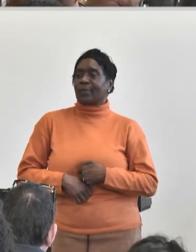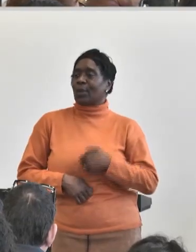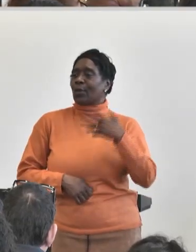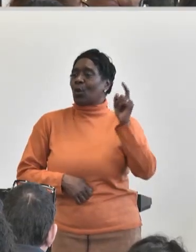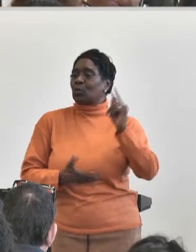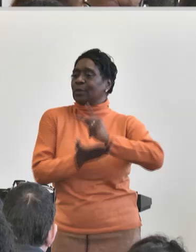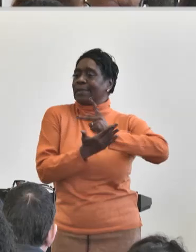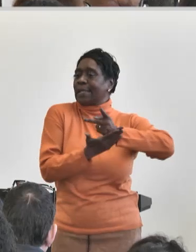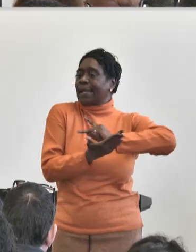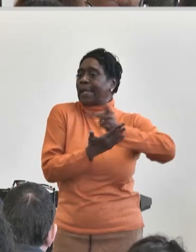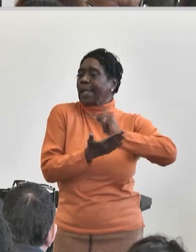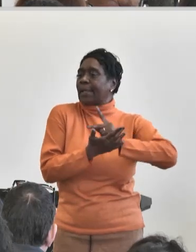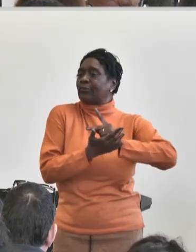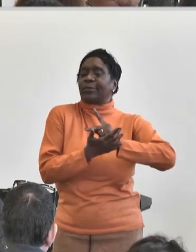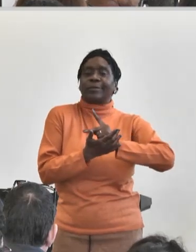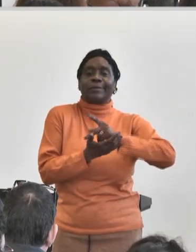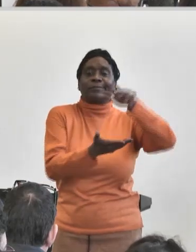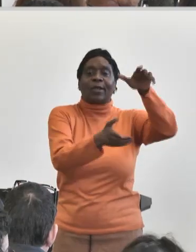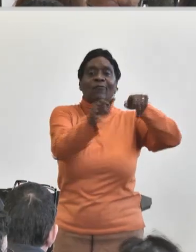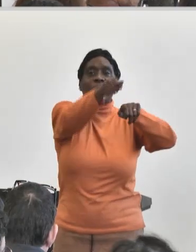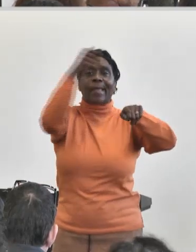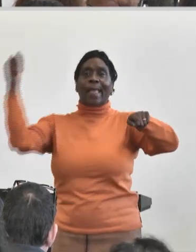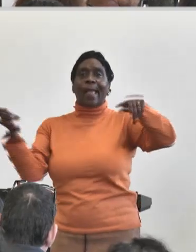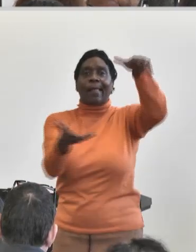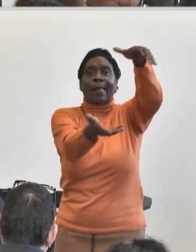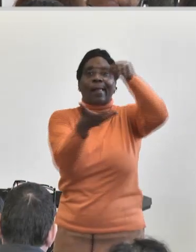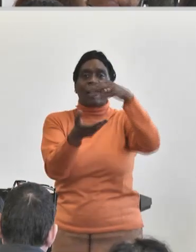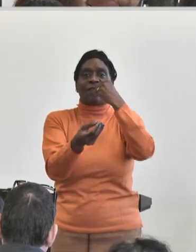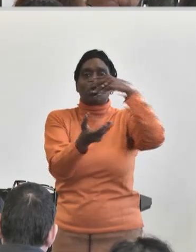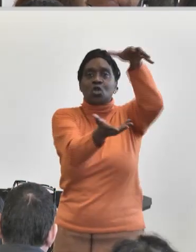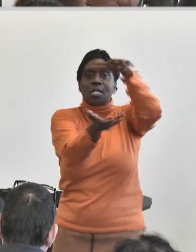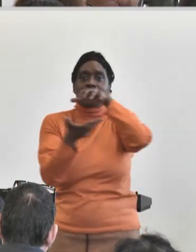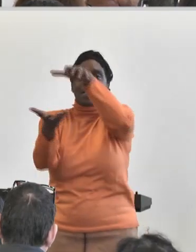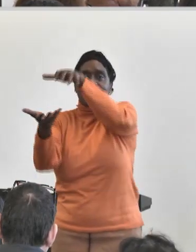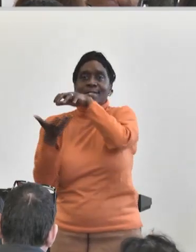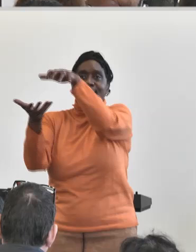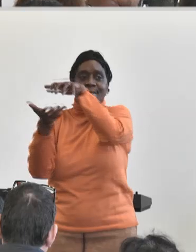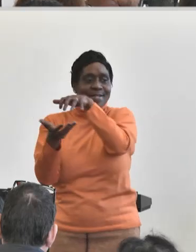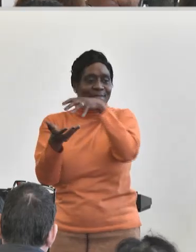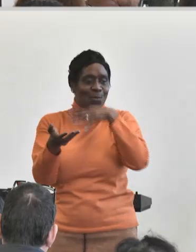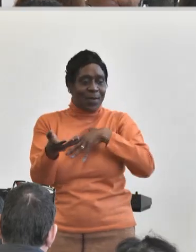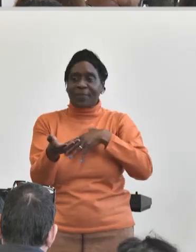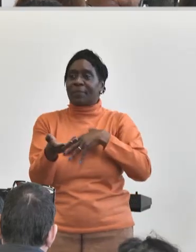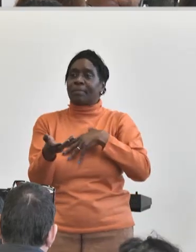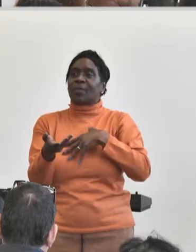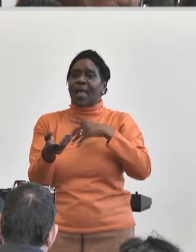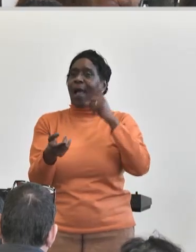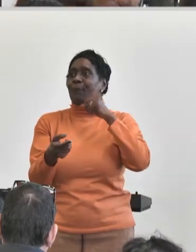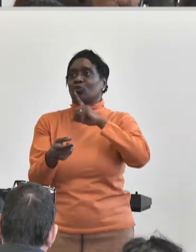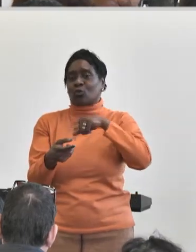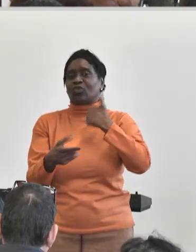the kitchen and just gets as much food as she possibly can find in the cabinets. Toda la comida que puede encontrar. I'm certain it was a